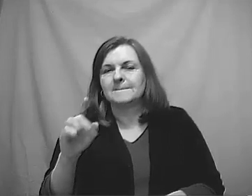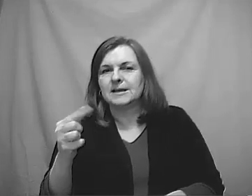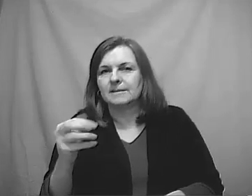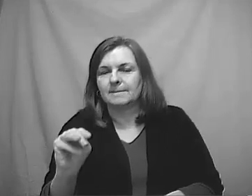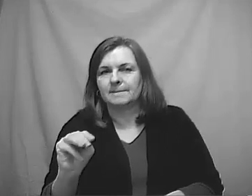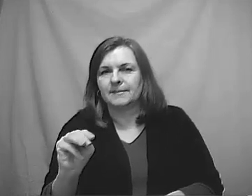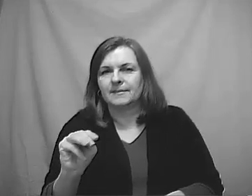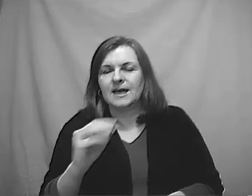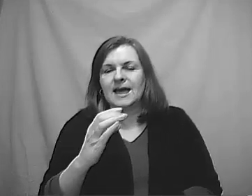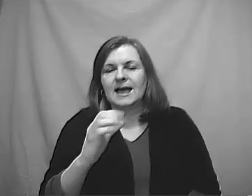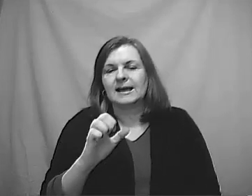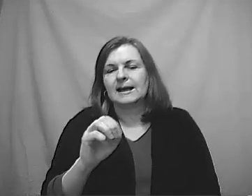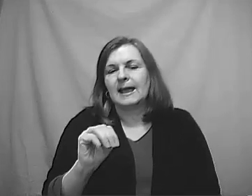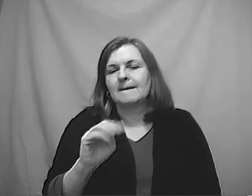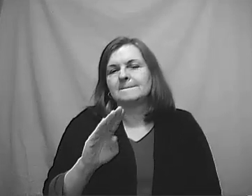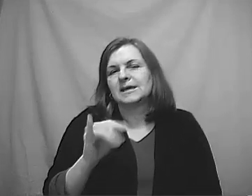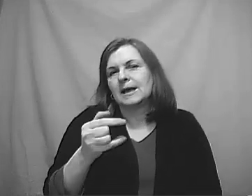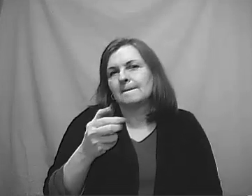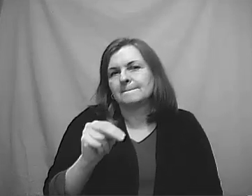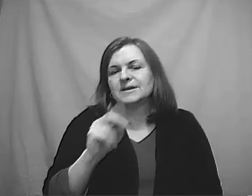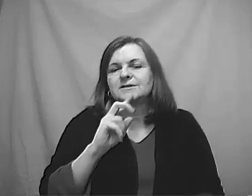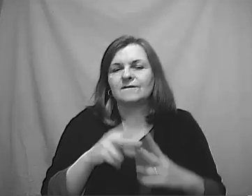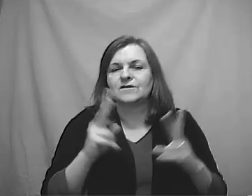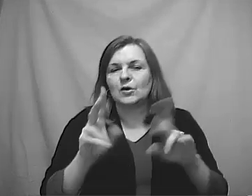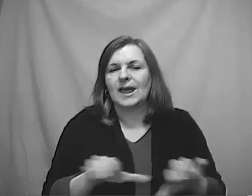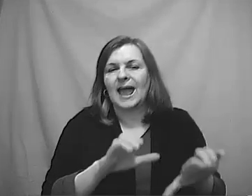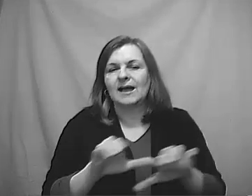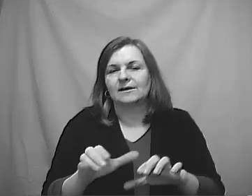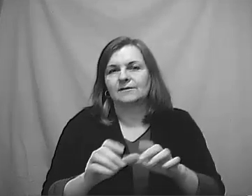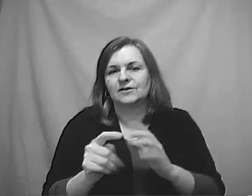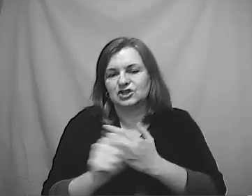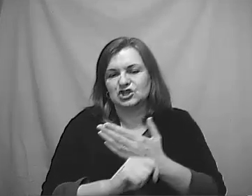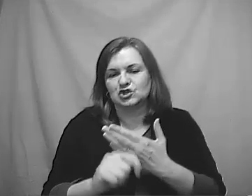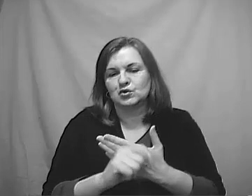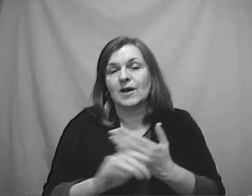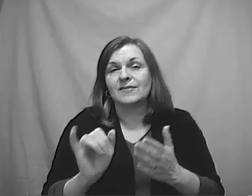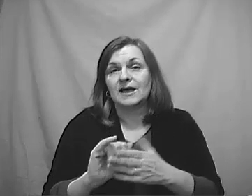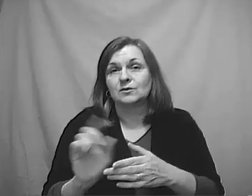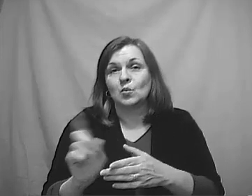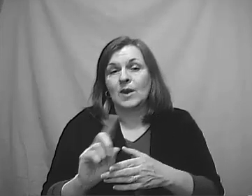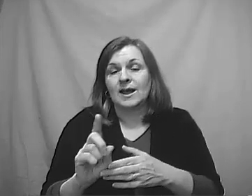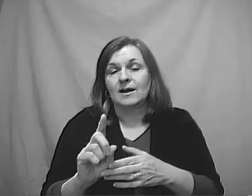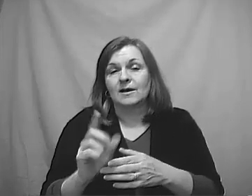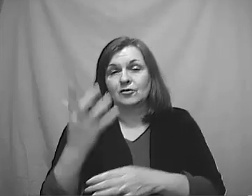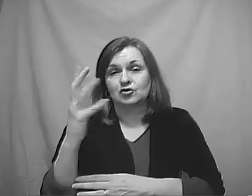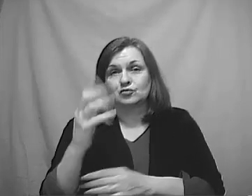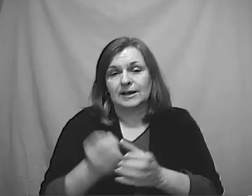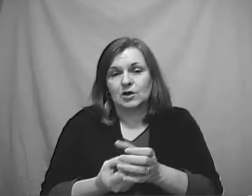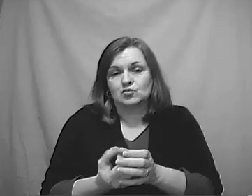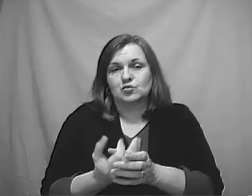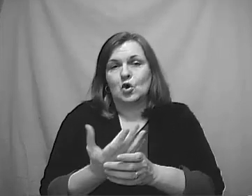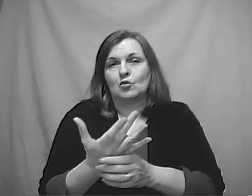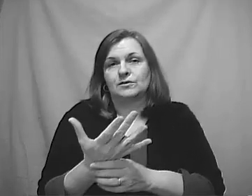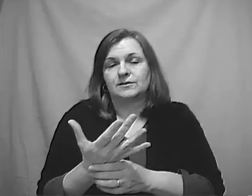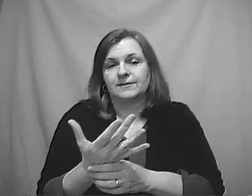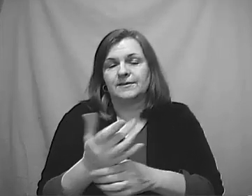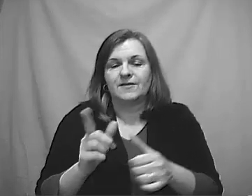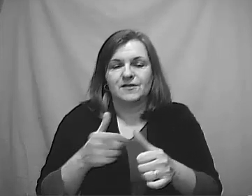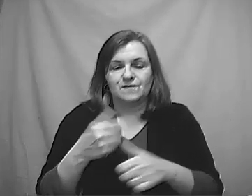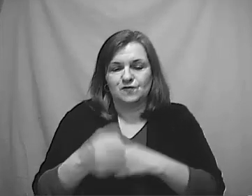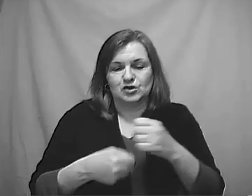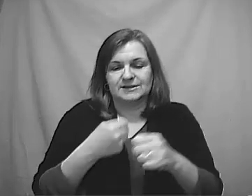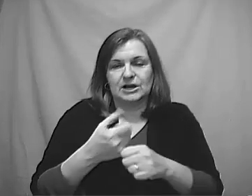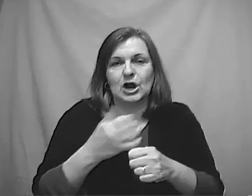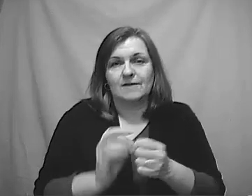ago that cambium was very active tissue, and this is going to be the point of growth. So as we move through